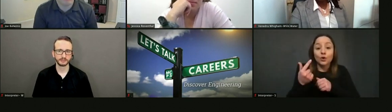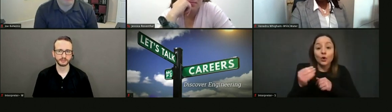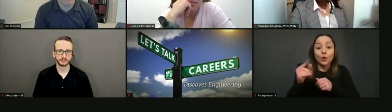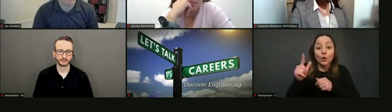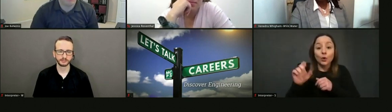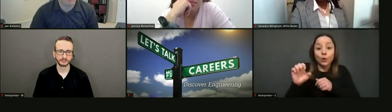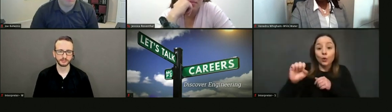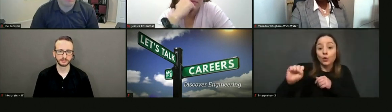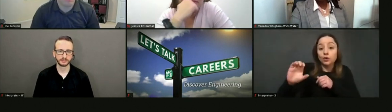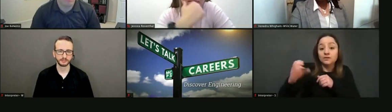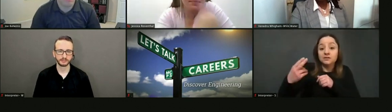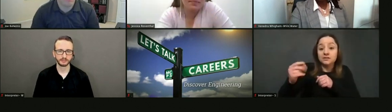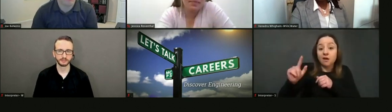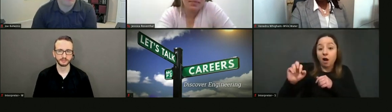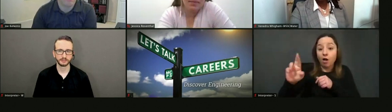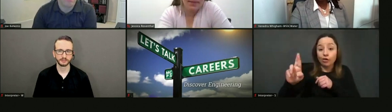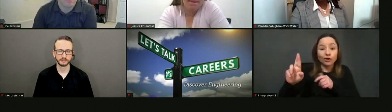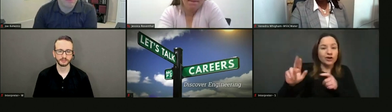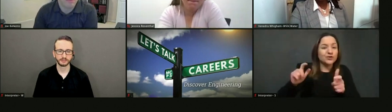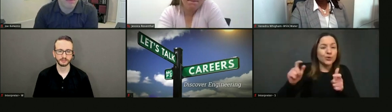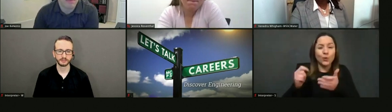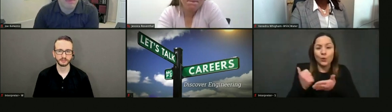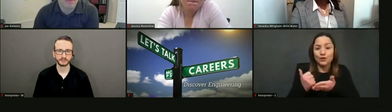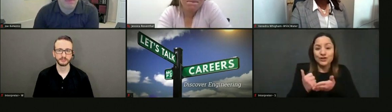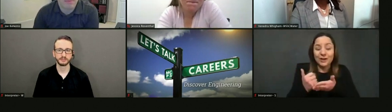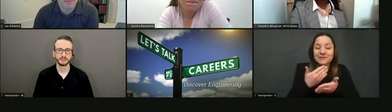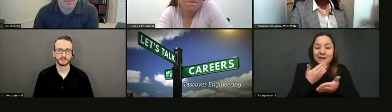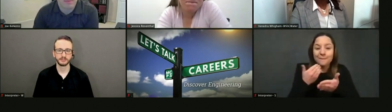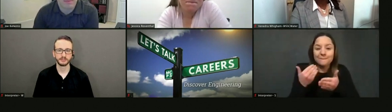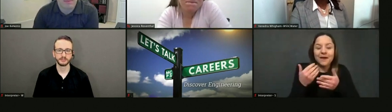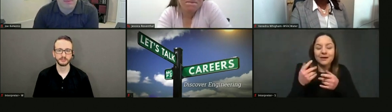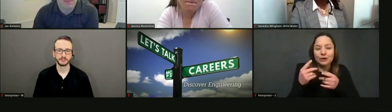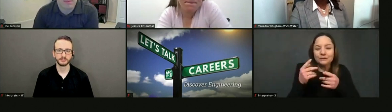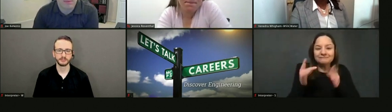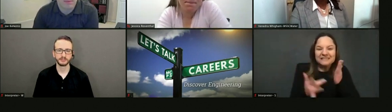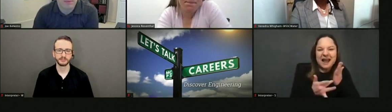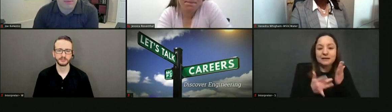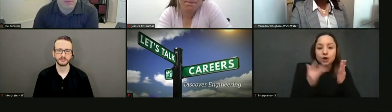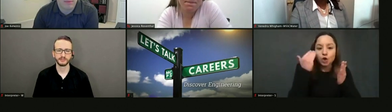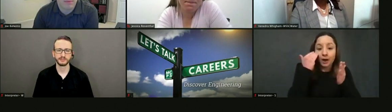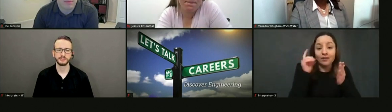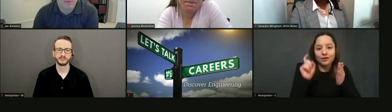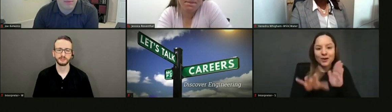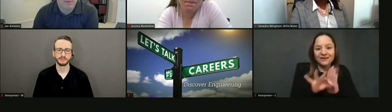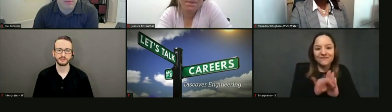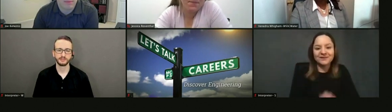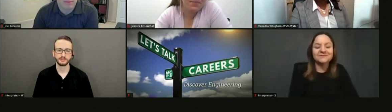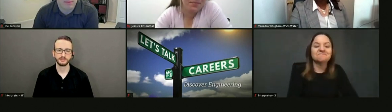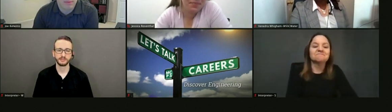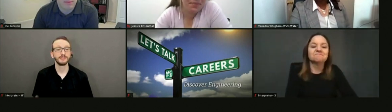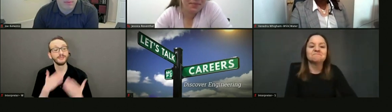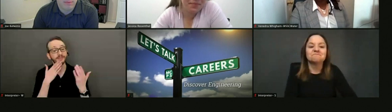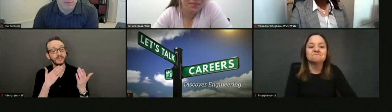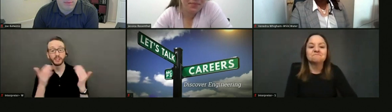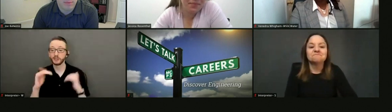been a huge help to get kind of better deep technical knowledge when I need it. Thank you, Jessica.